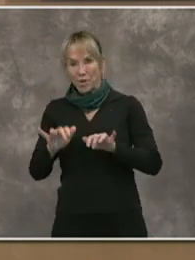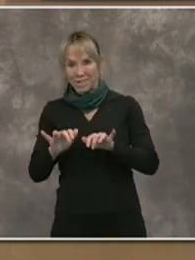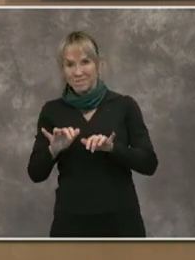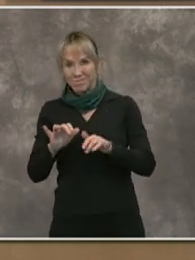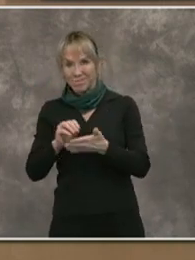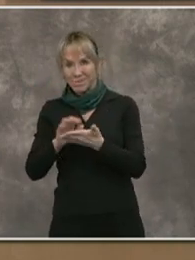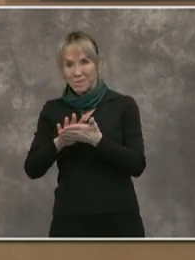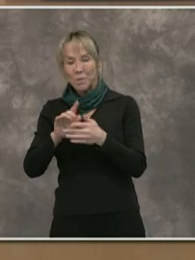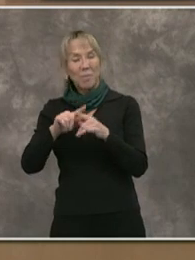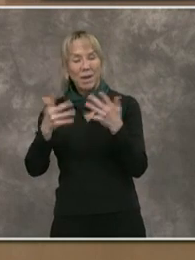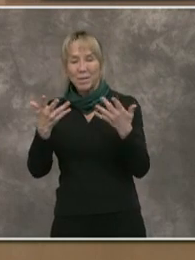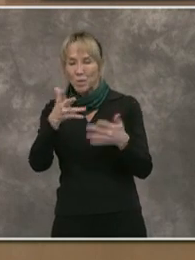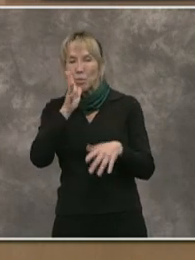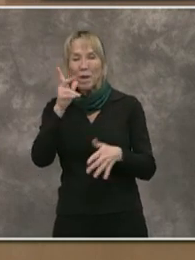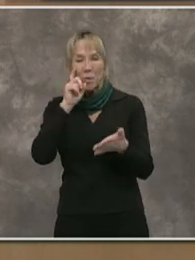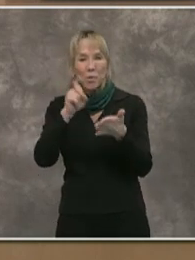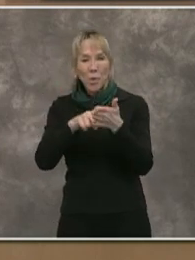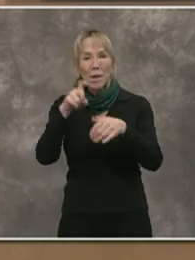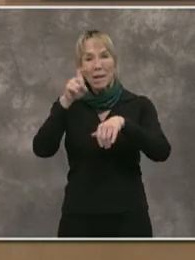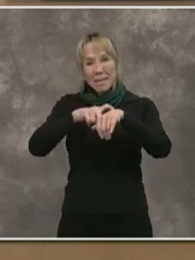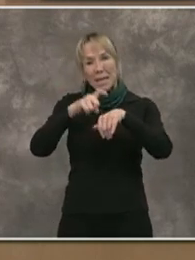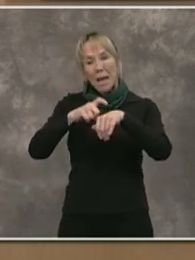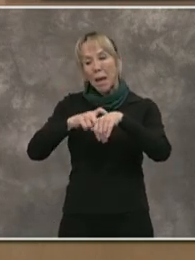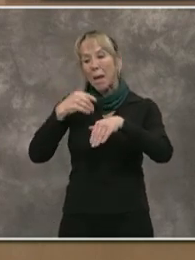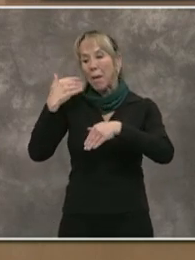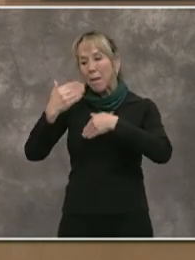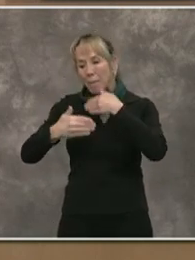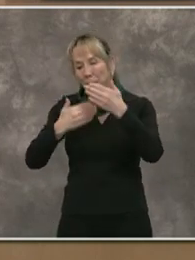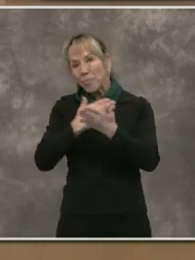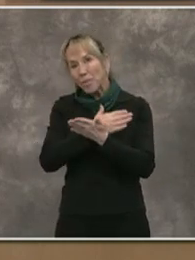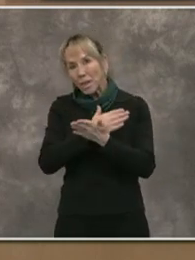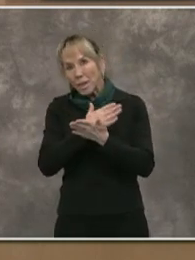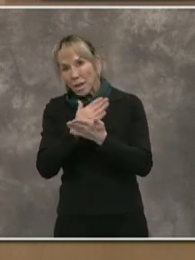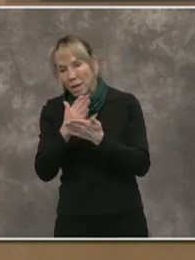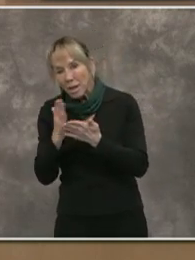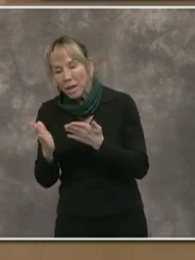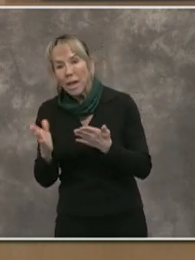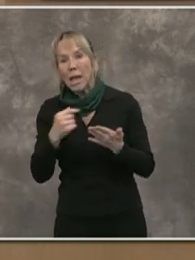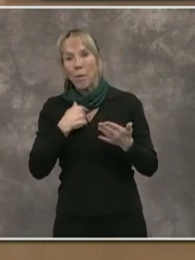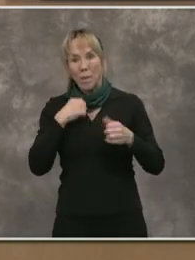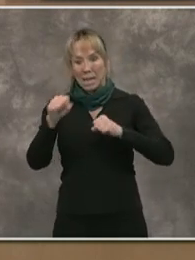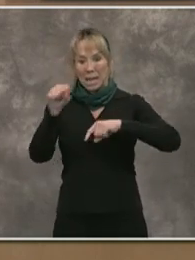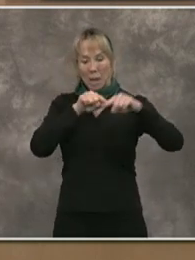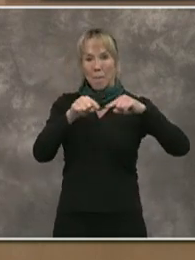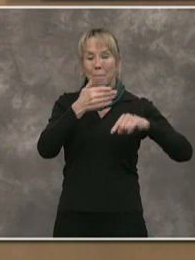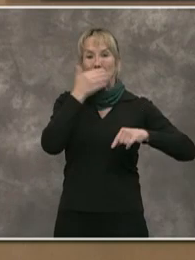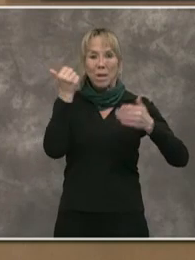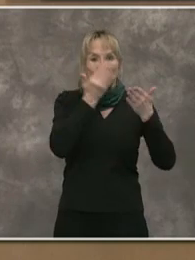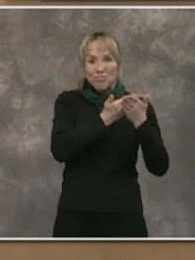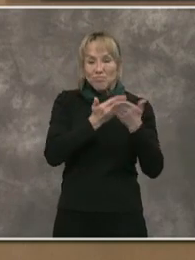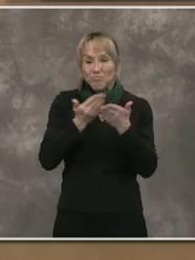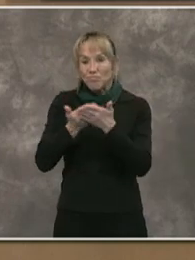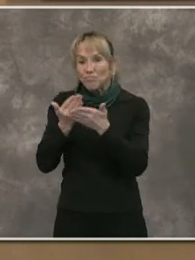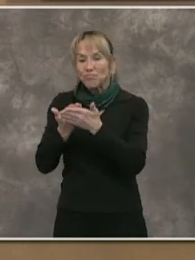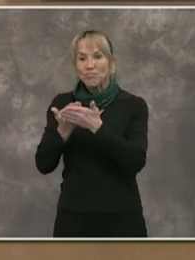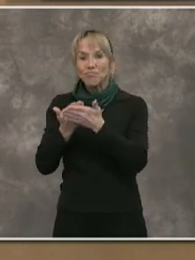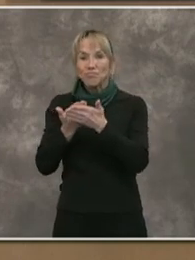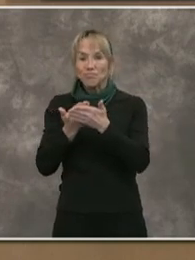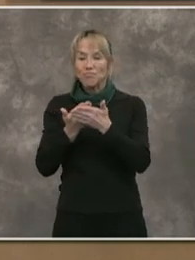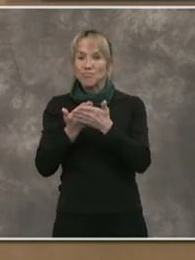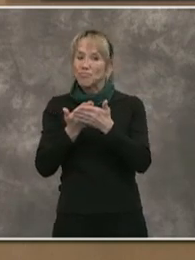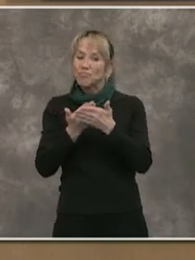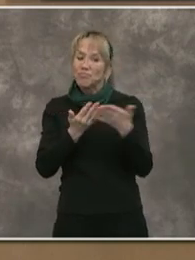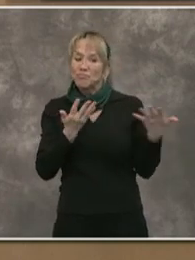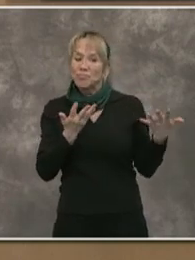as time goes by, and as we have time to go back and do better verification of smaller data points like